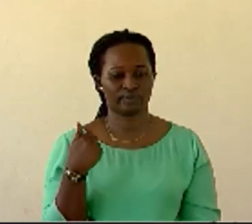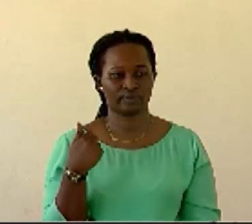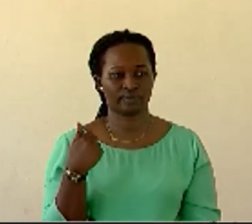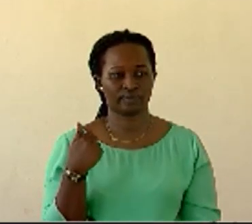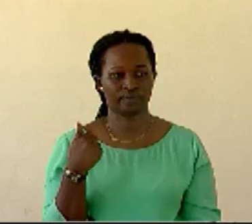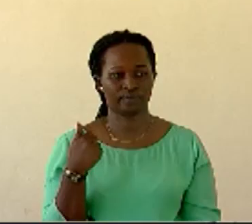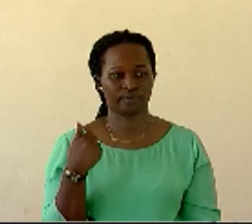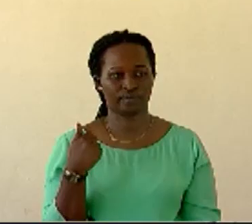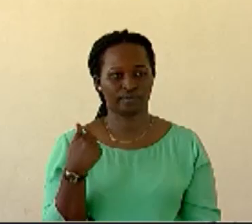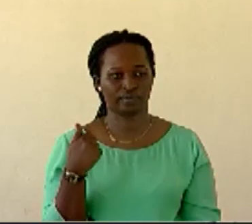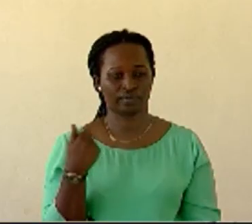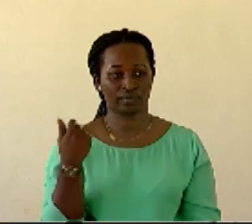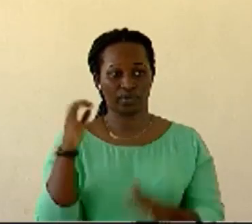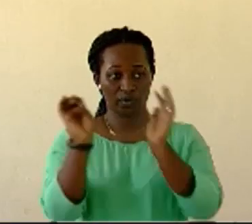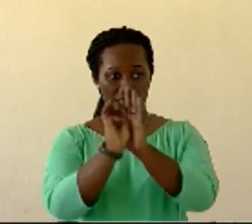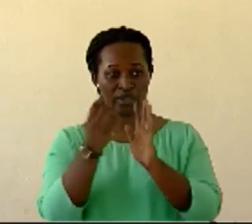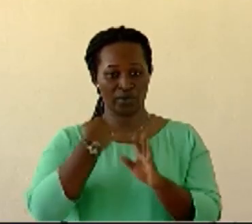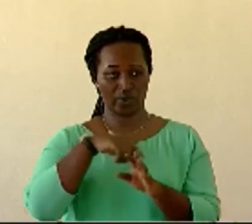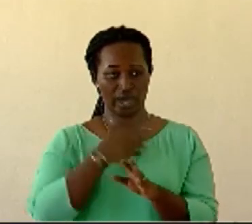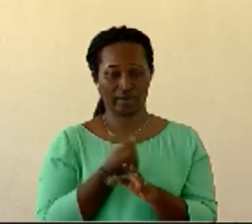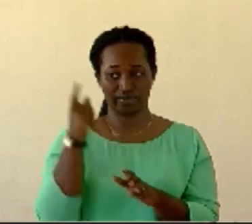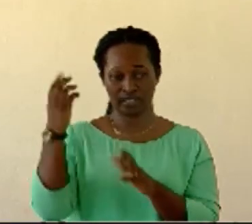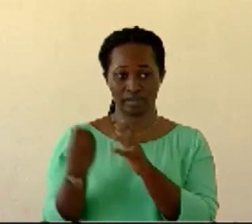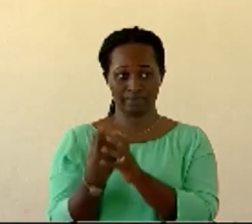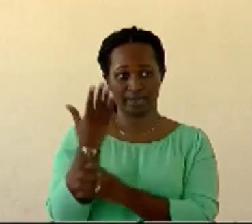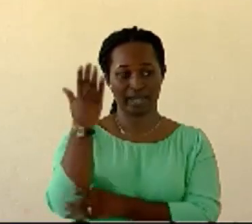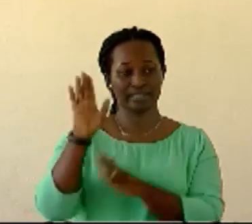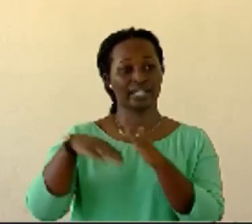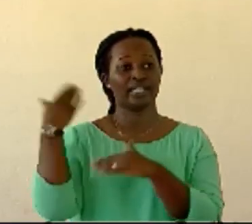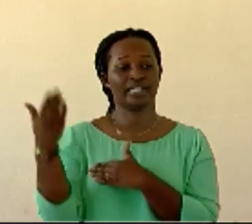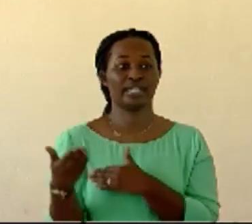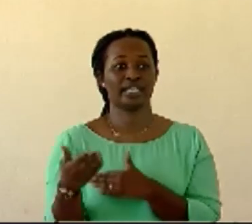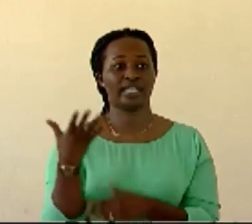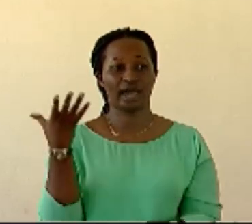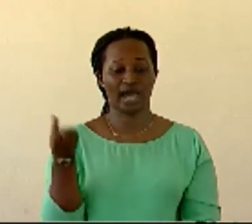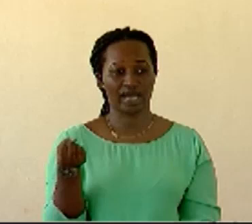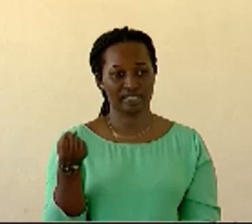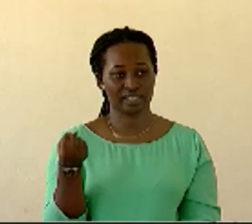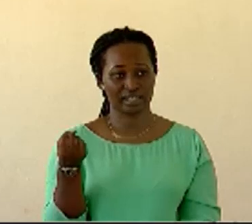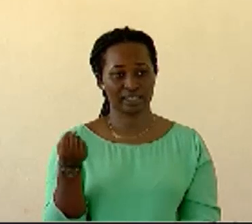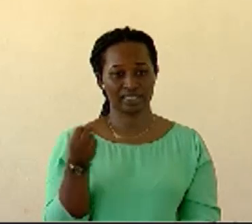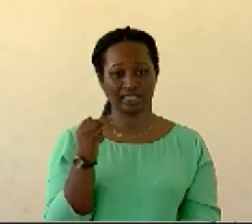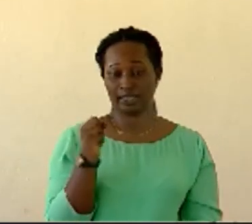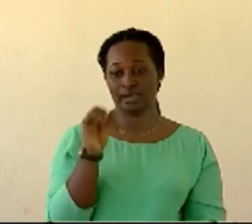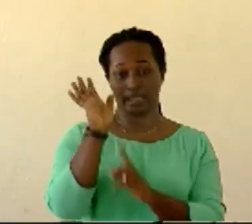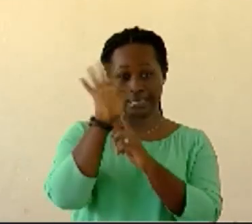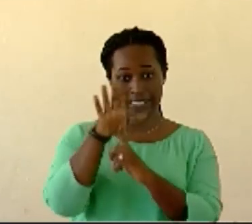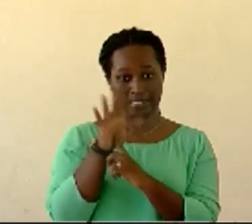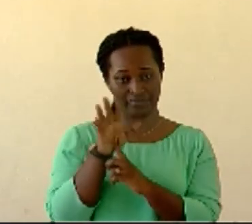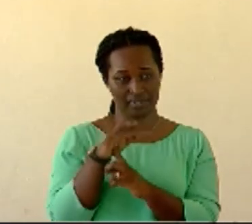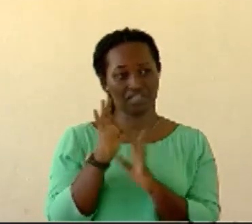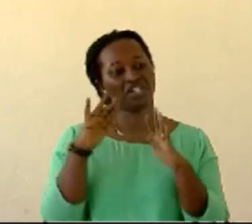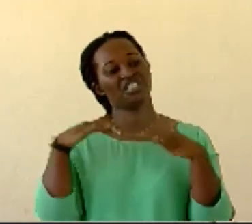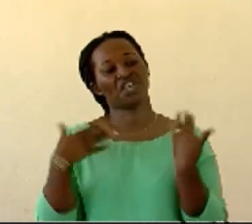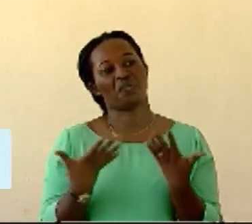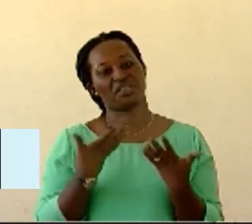Good. Let us say we have this plant, and then it has leaves, or